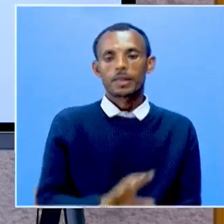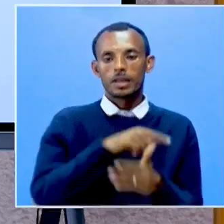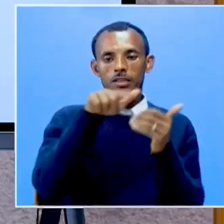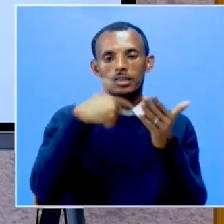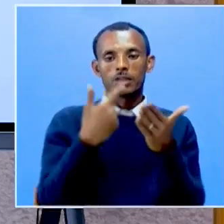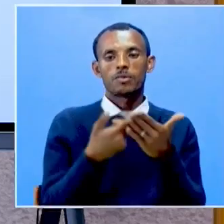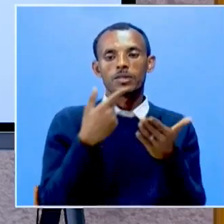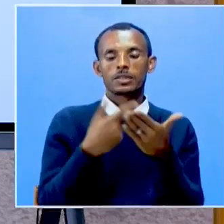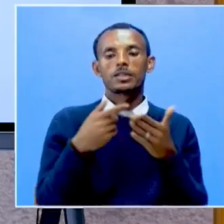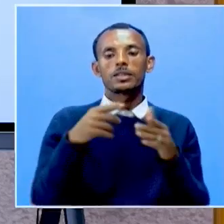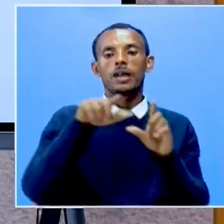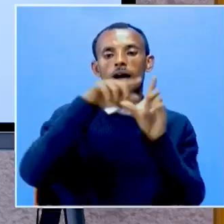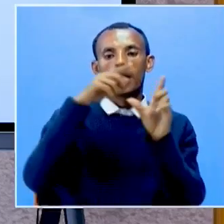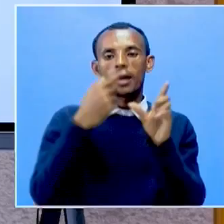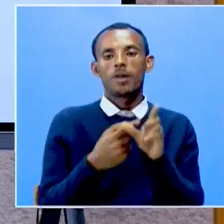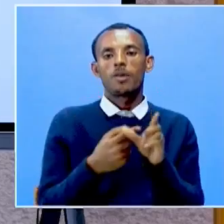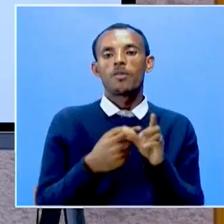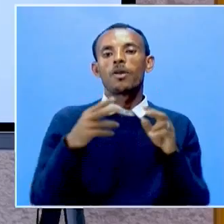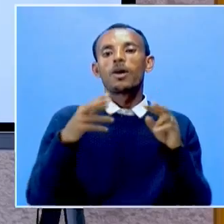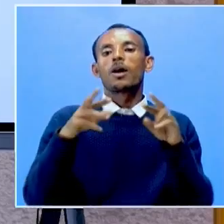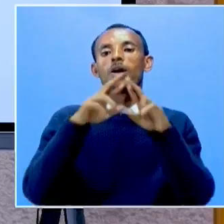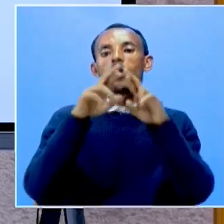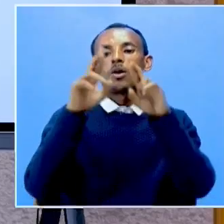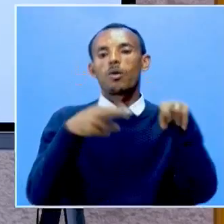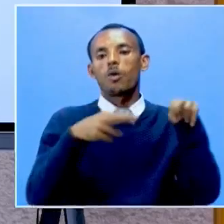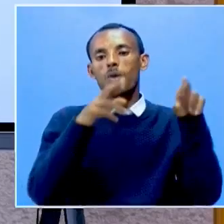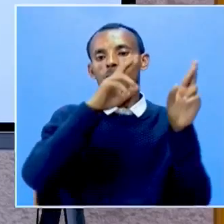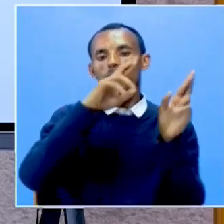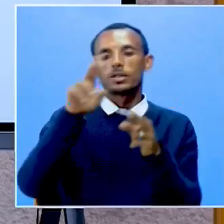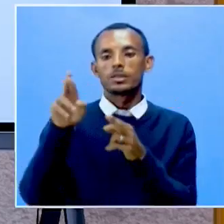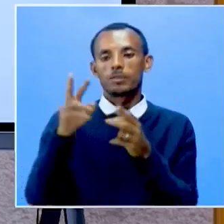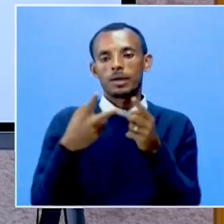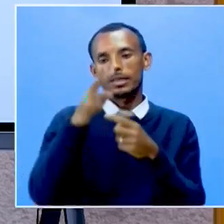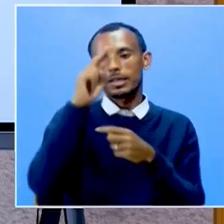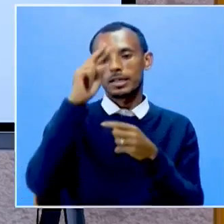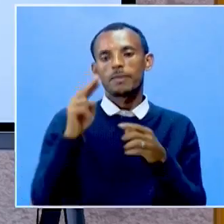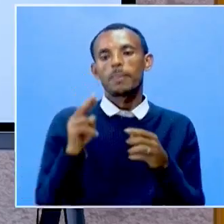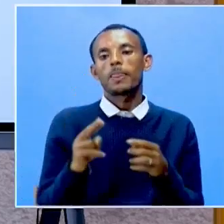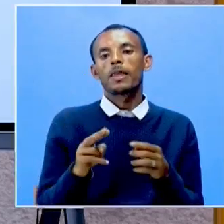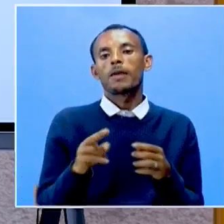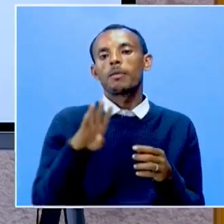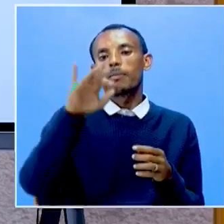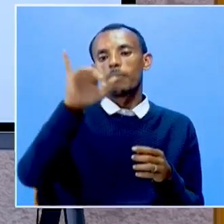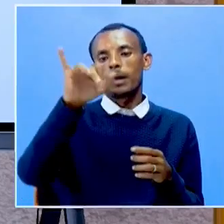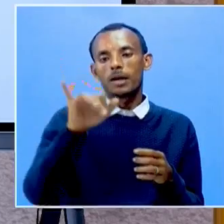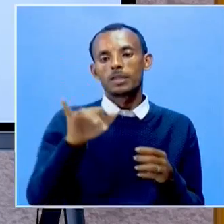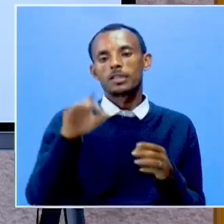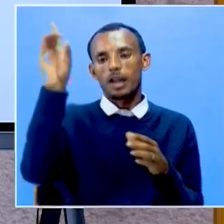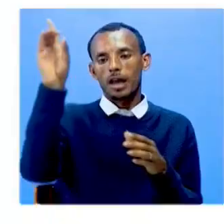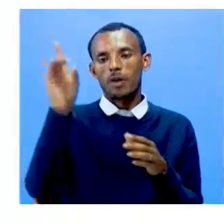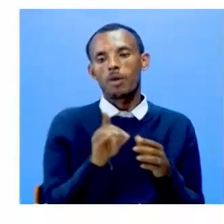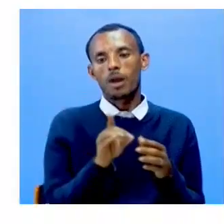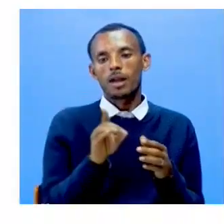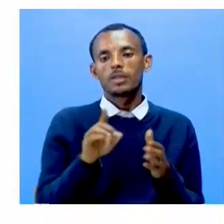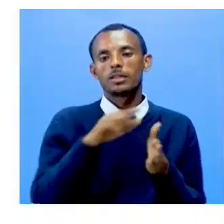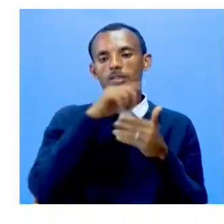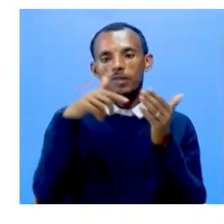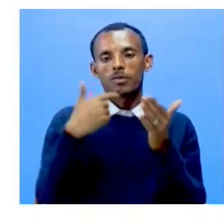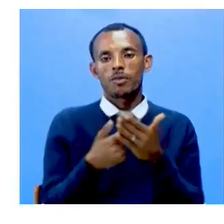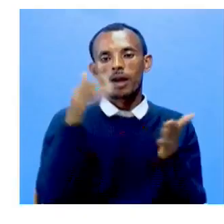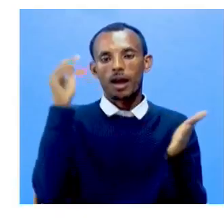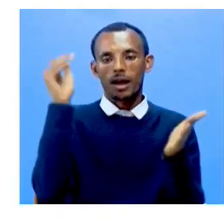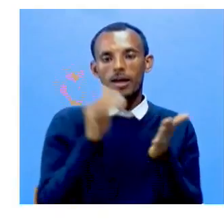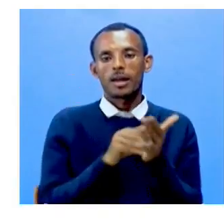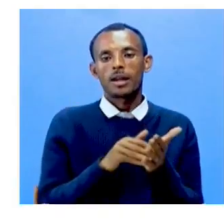Therefore, this angle of rhombus is bisected. Each of these two angles are bisected by the diagonal. Therefore,